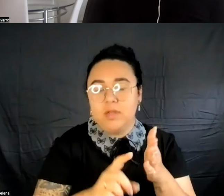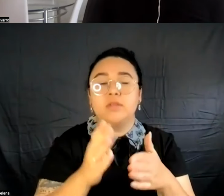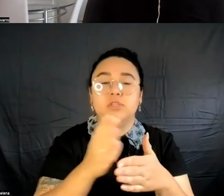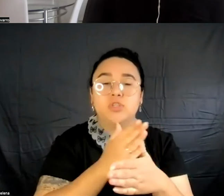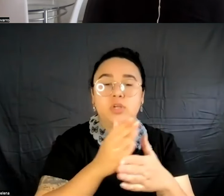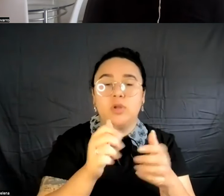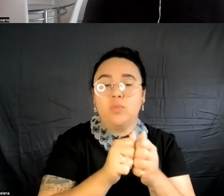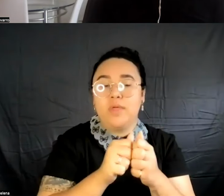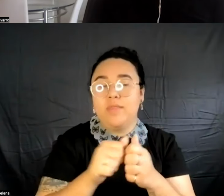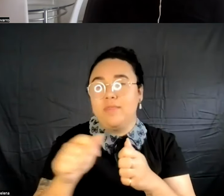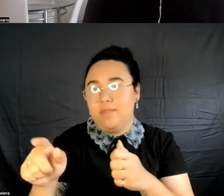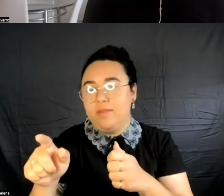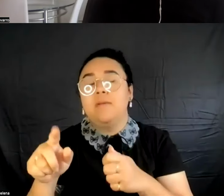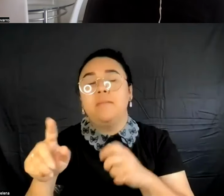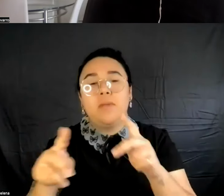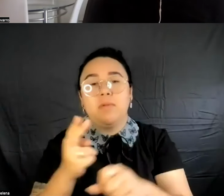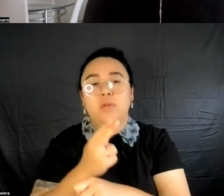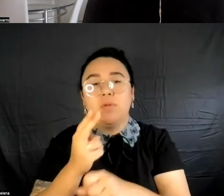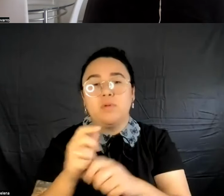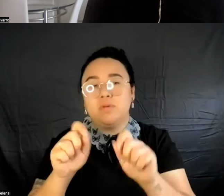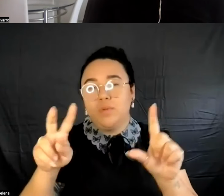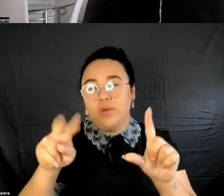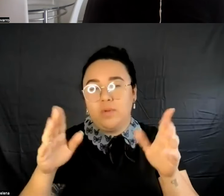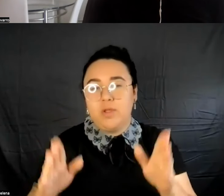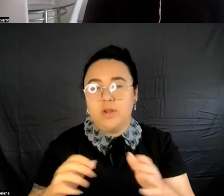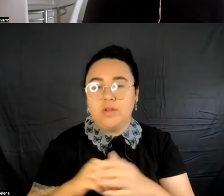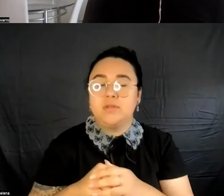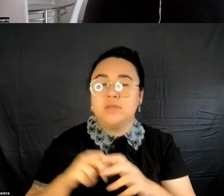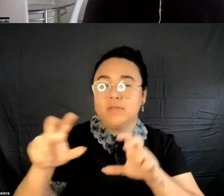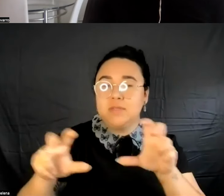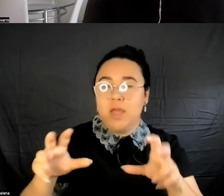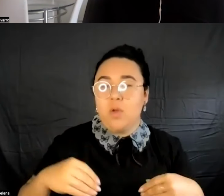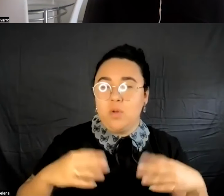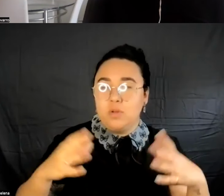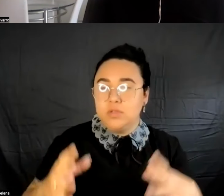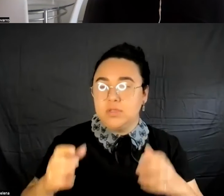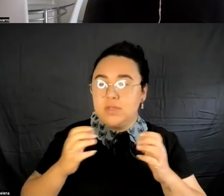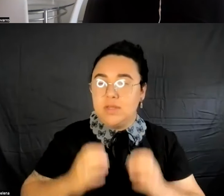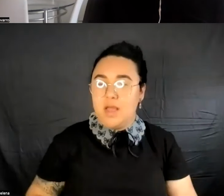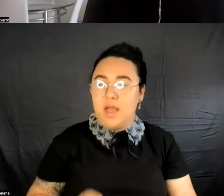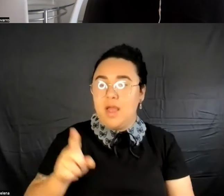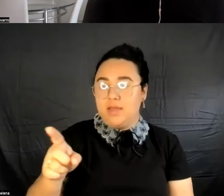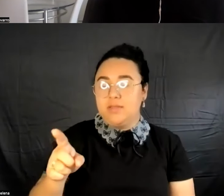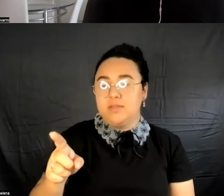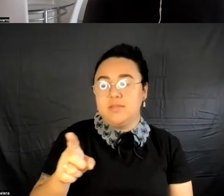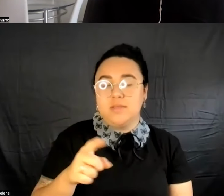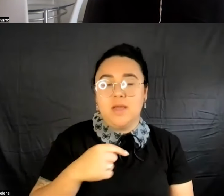them with screen reader users, stakeholders, clients. And it is, I always tease him and call him a